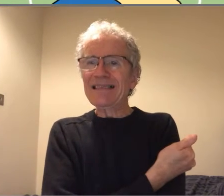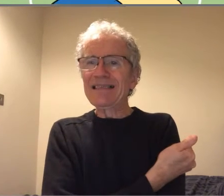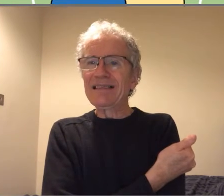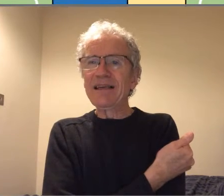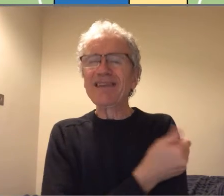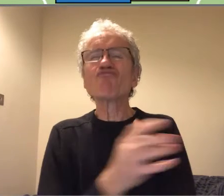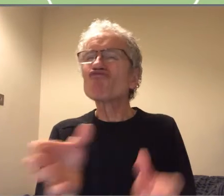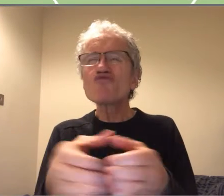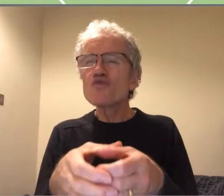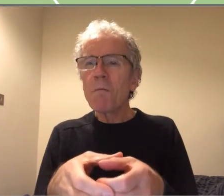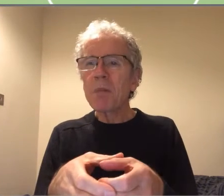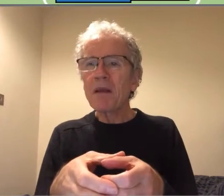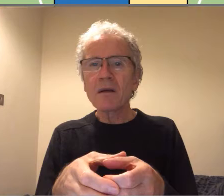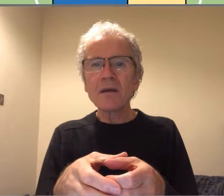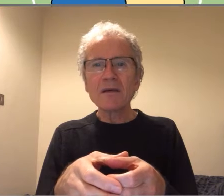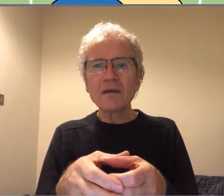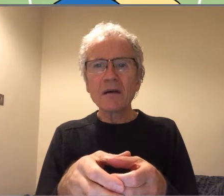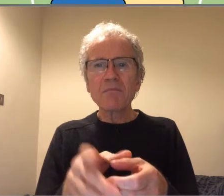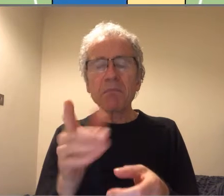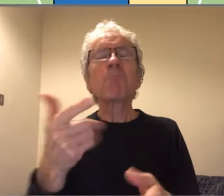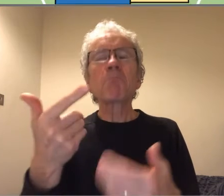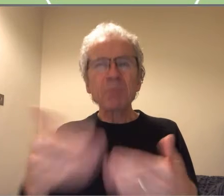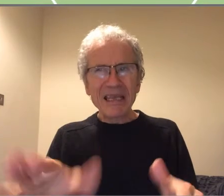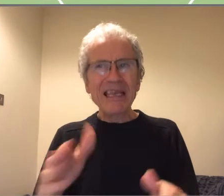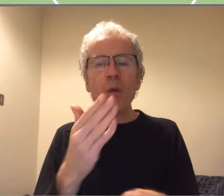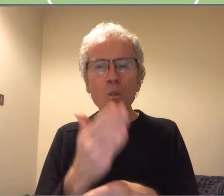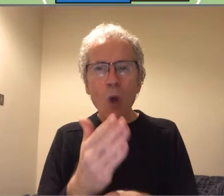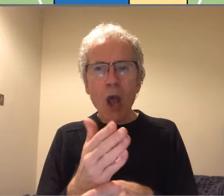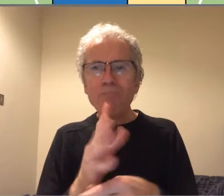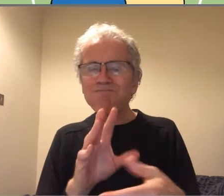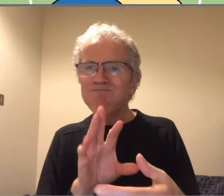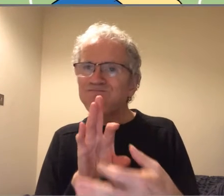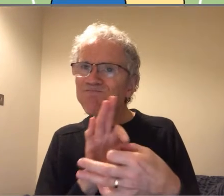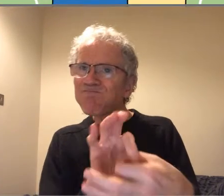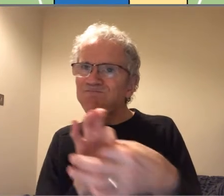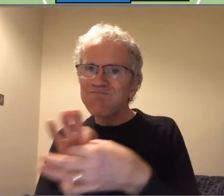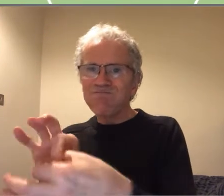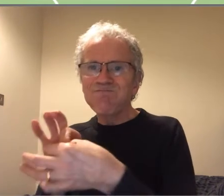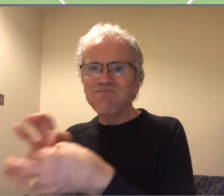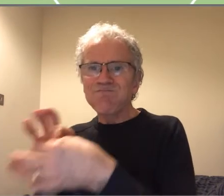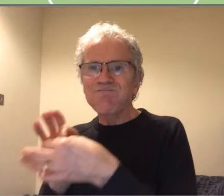with those at highest risk and are essential in the COVID-19 response.